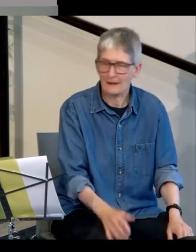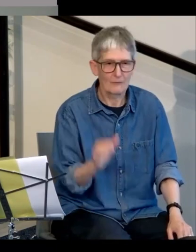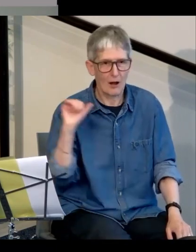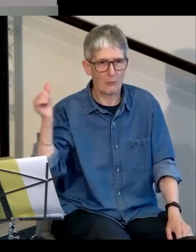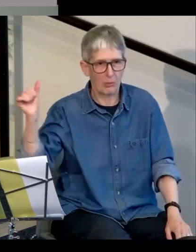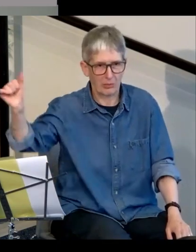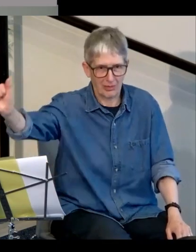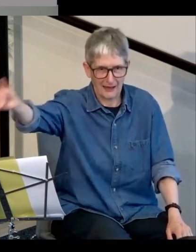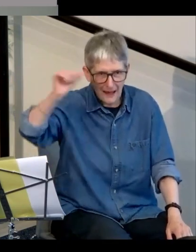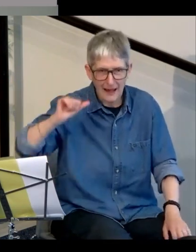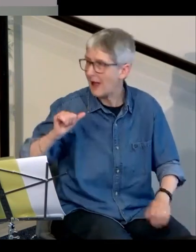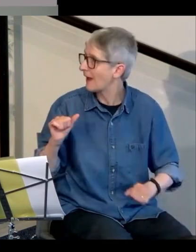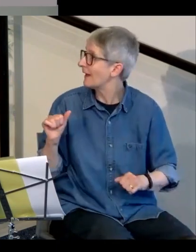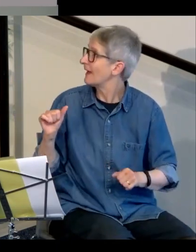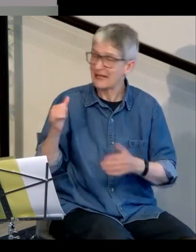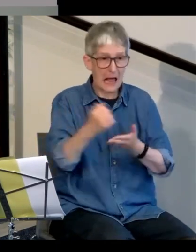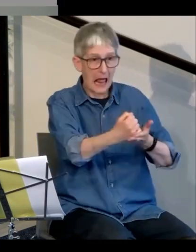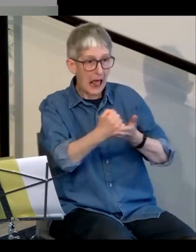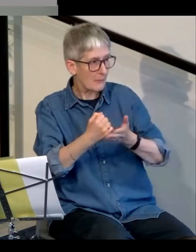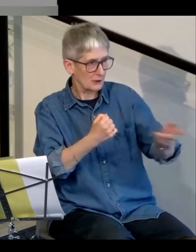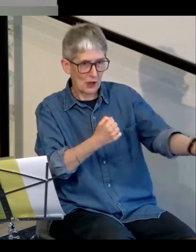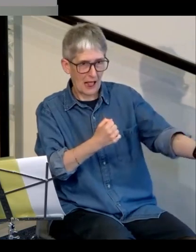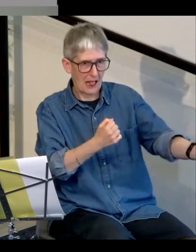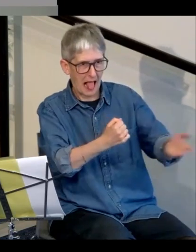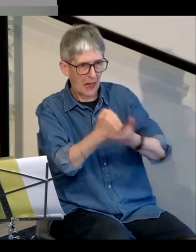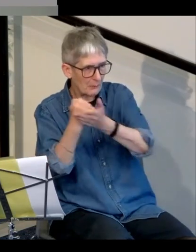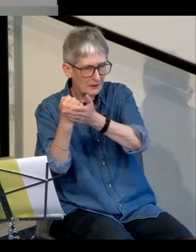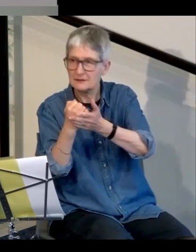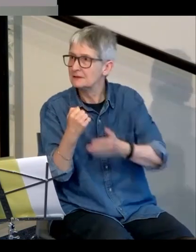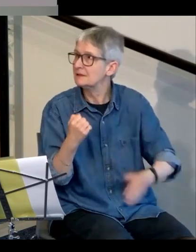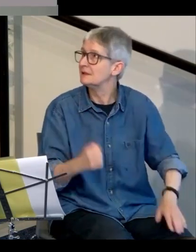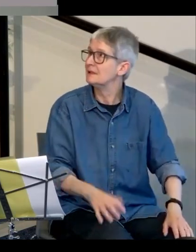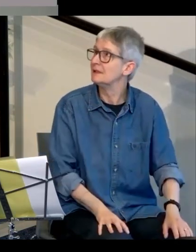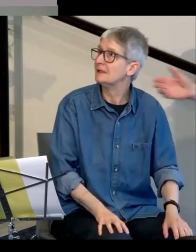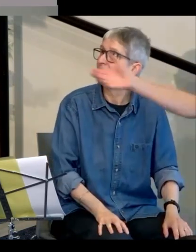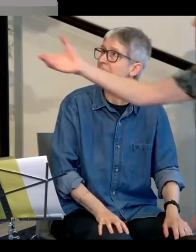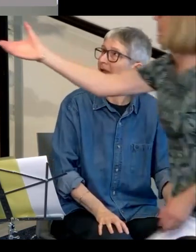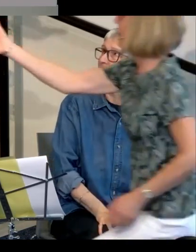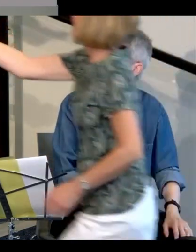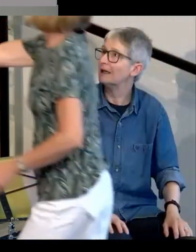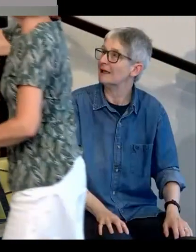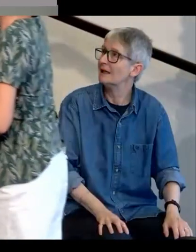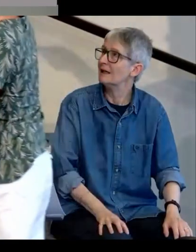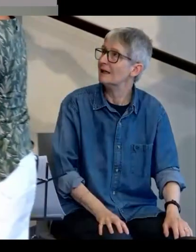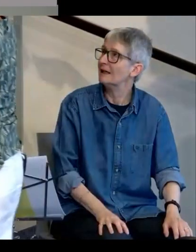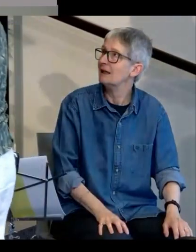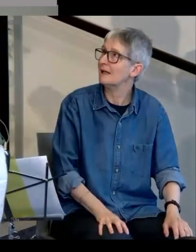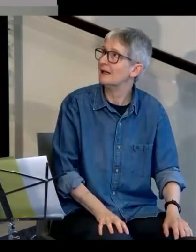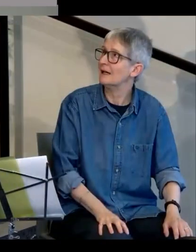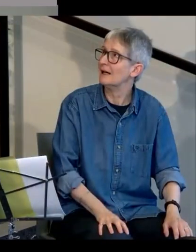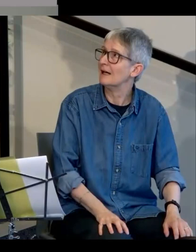down, can somebody help me? Michelle, sorry, just because you're a speaker as well. Could you hand these out as I read names?